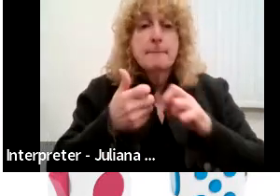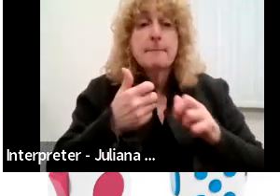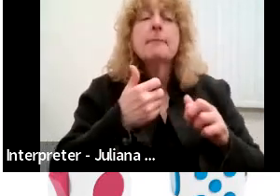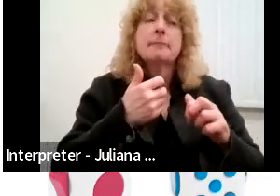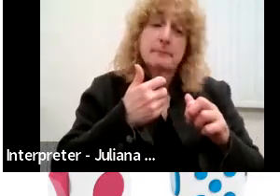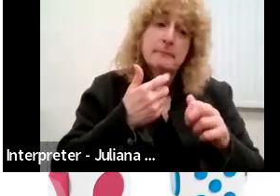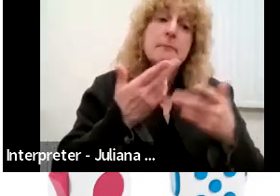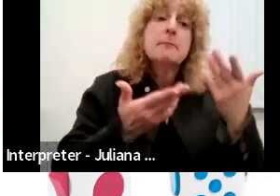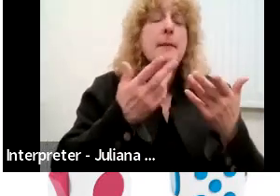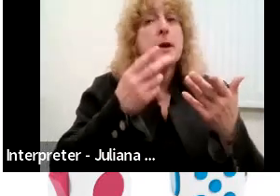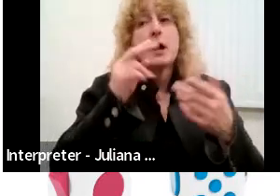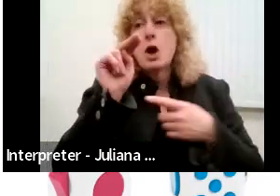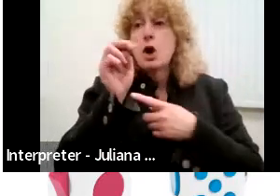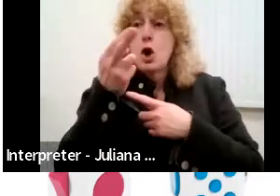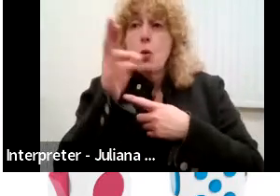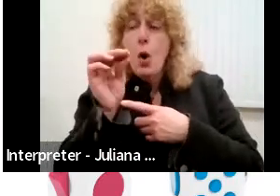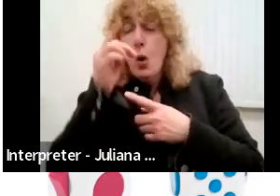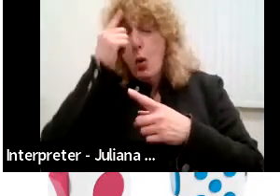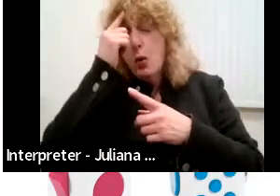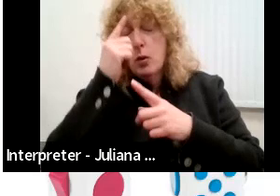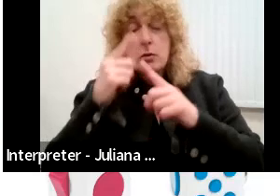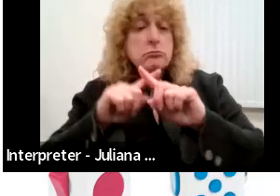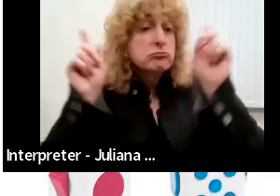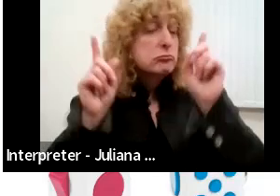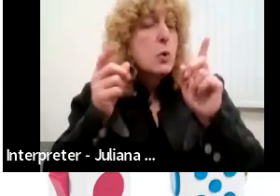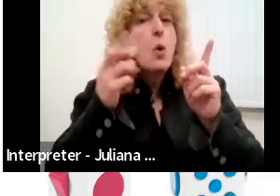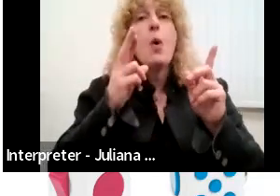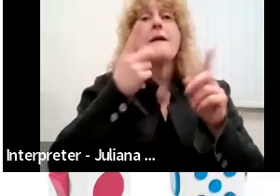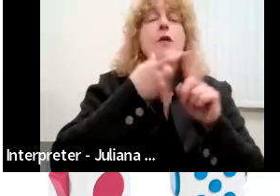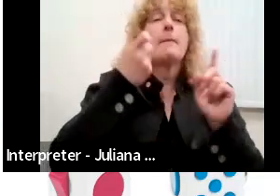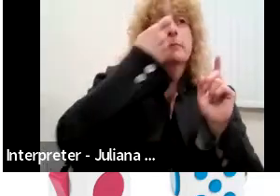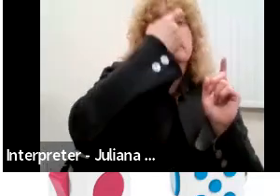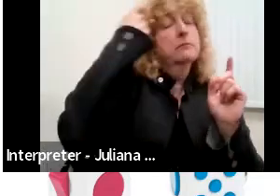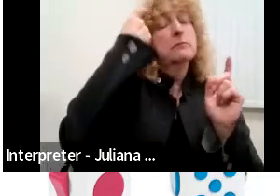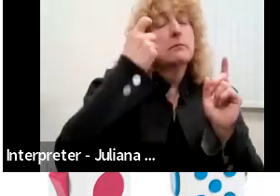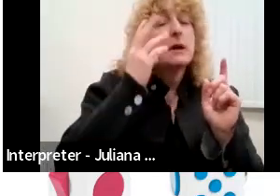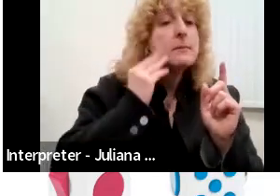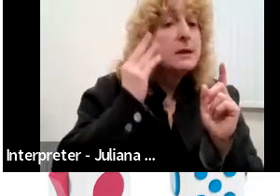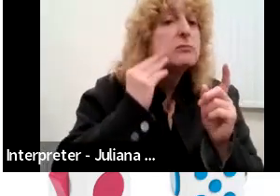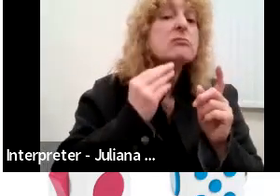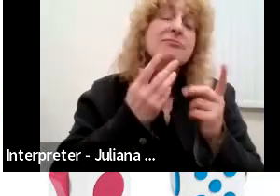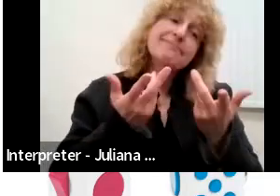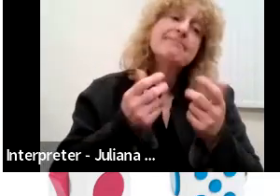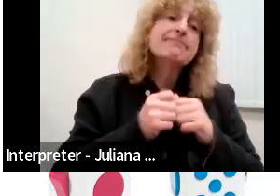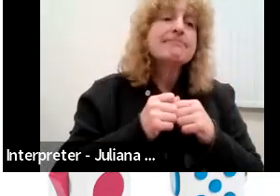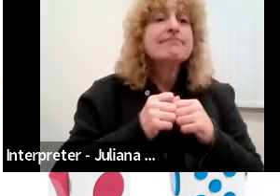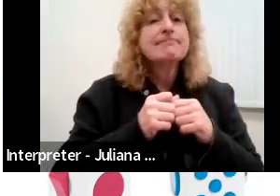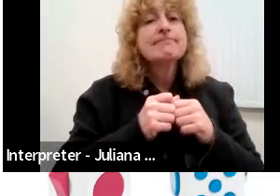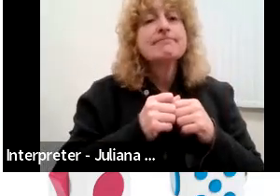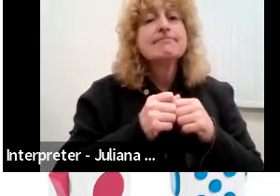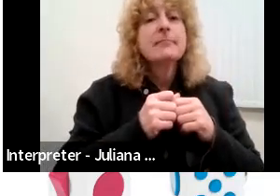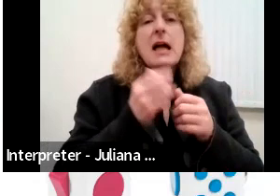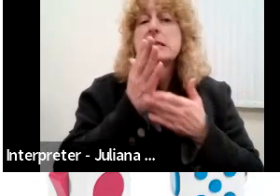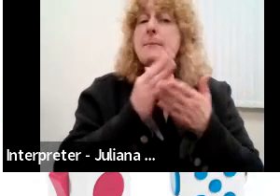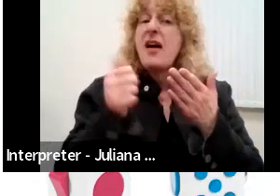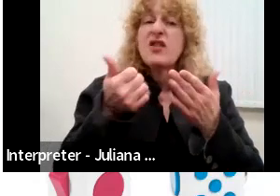from neurodivergence or it can be from trauma experience. Yeah. Some other simple